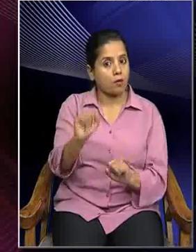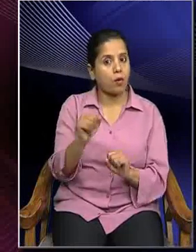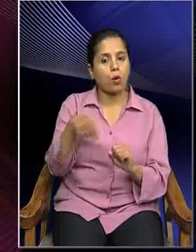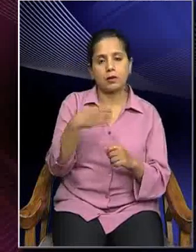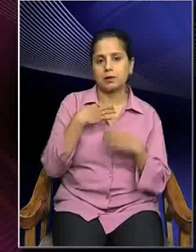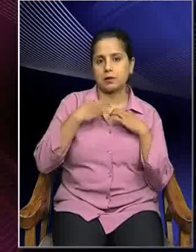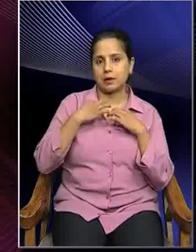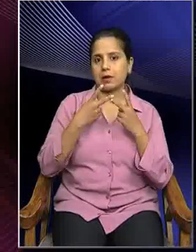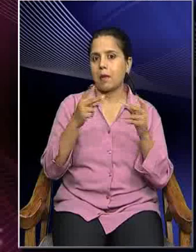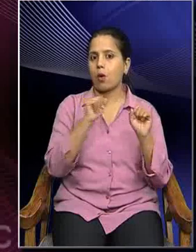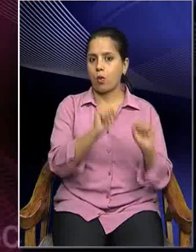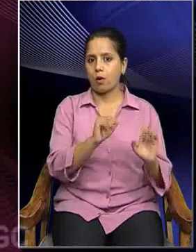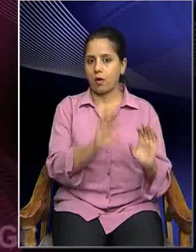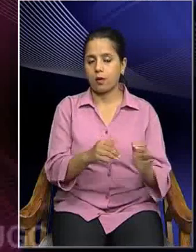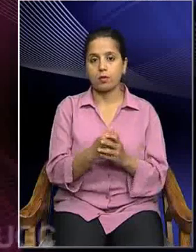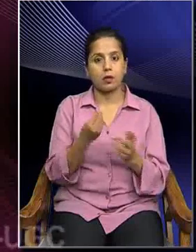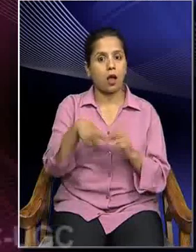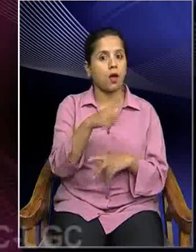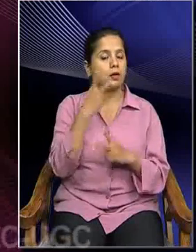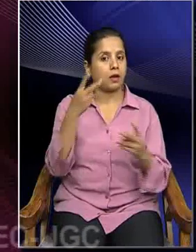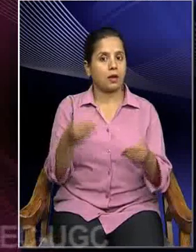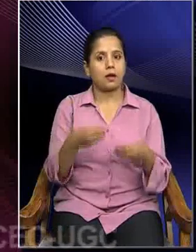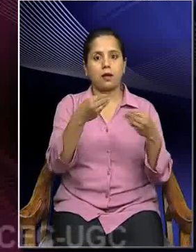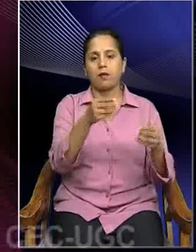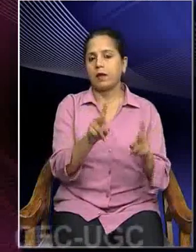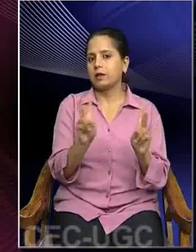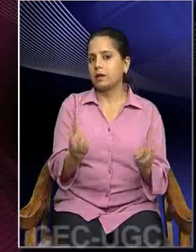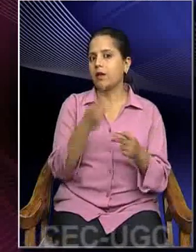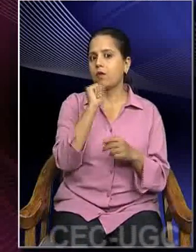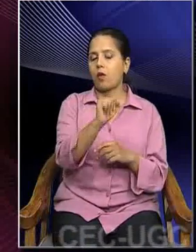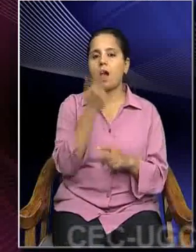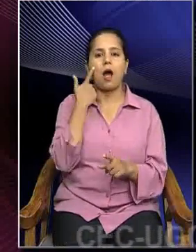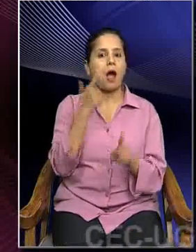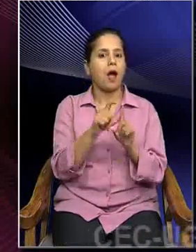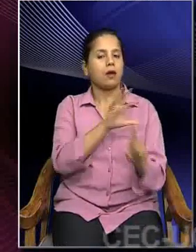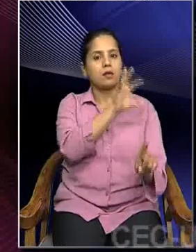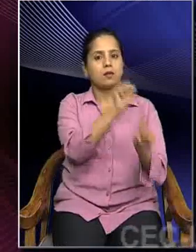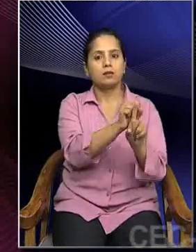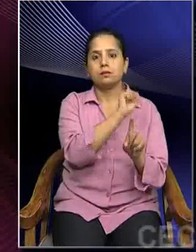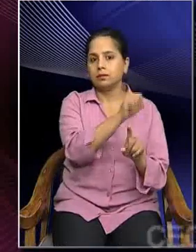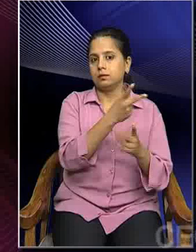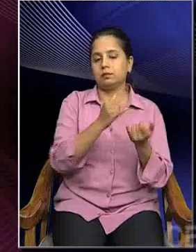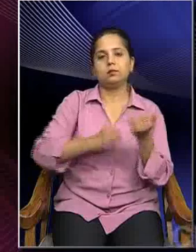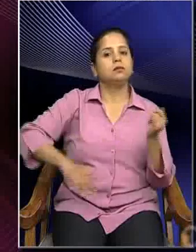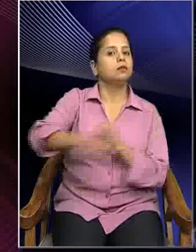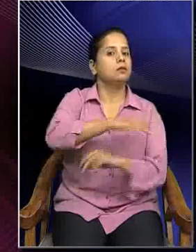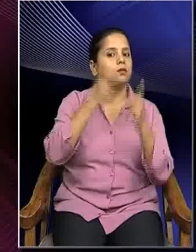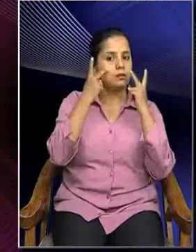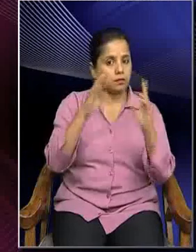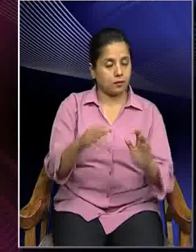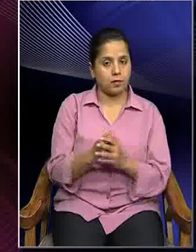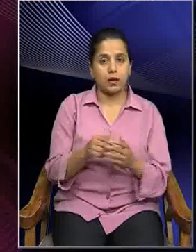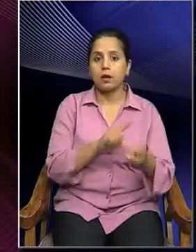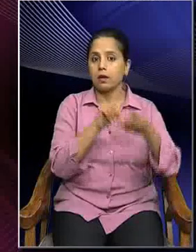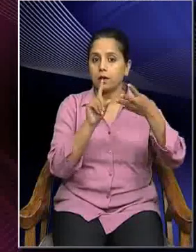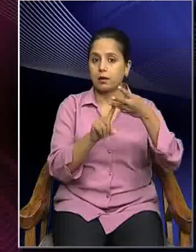dress code. So that kind of gives a unique identity to that particular society. The